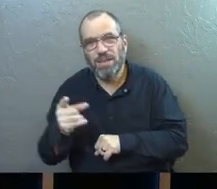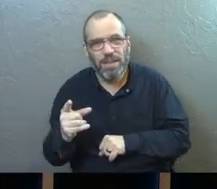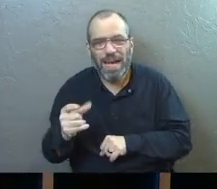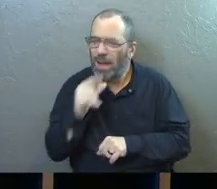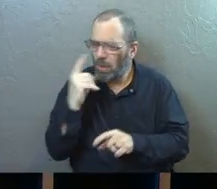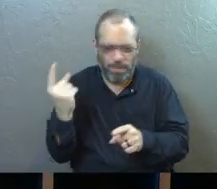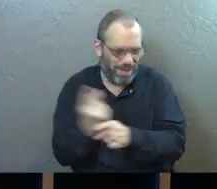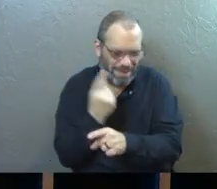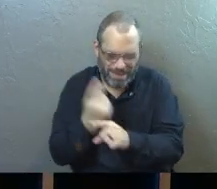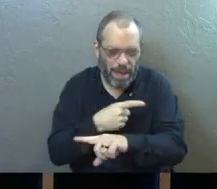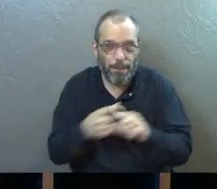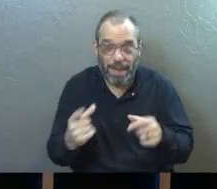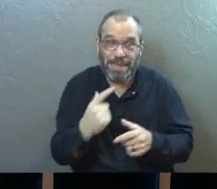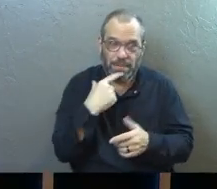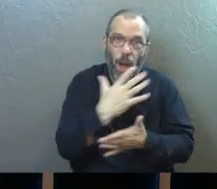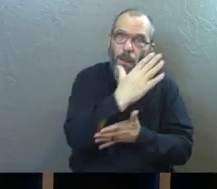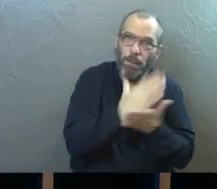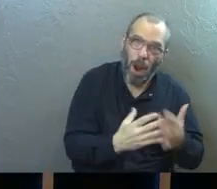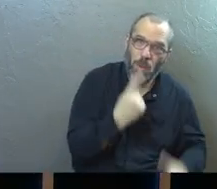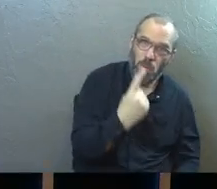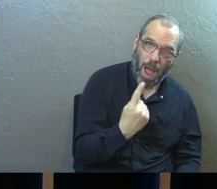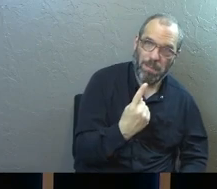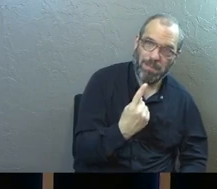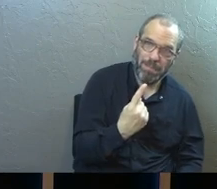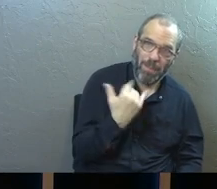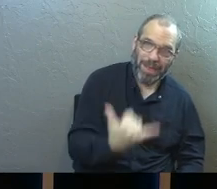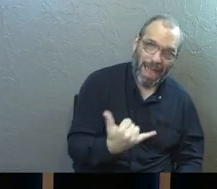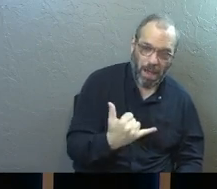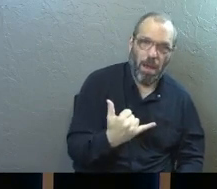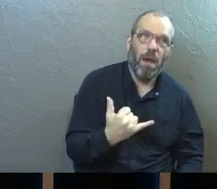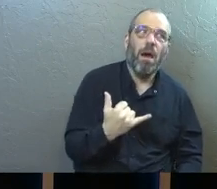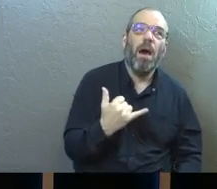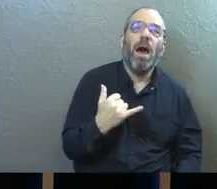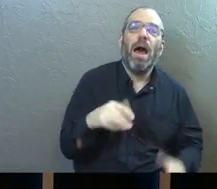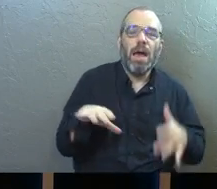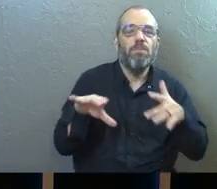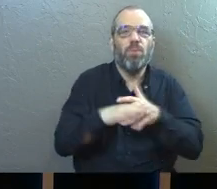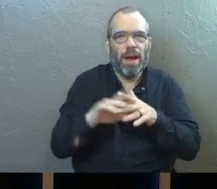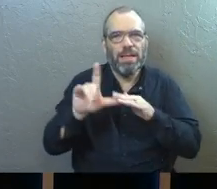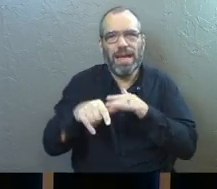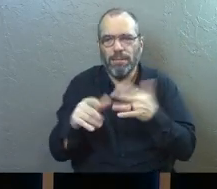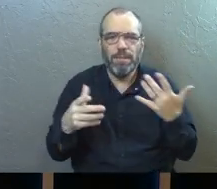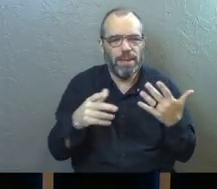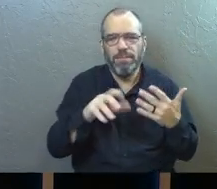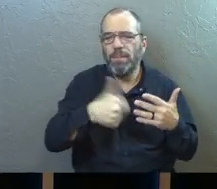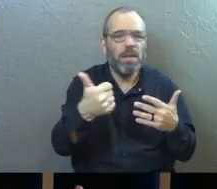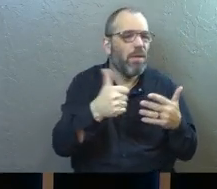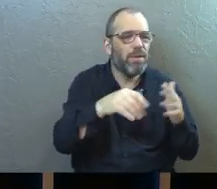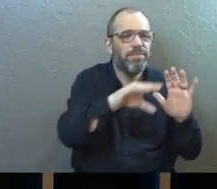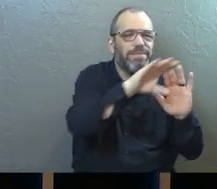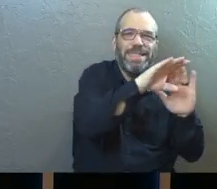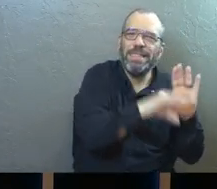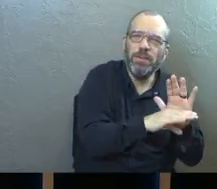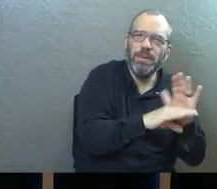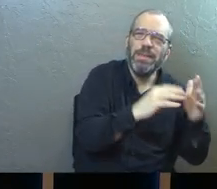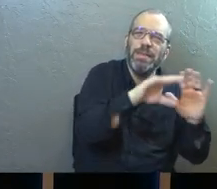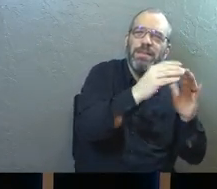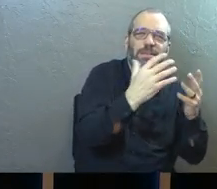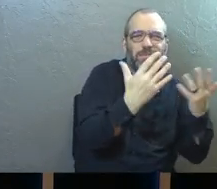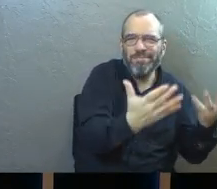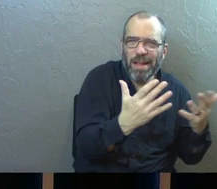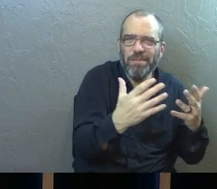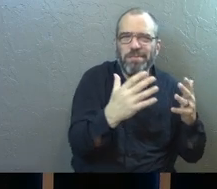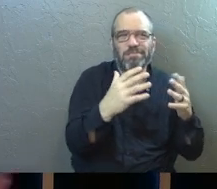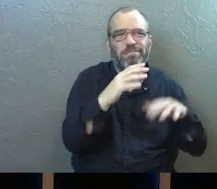be consistent. That's why it says part one. So we're in part one right now. We'll take a break, if you will, which just means we're going to jump into other series and different topics and stuff.